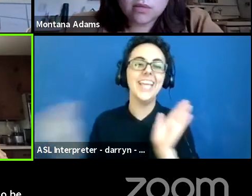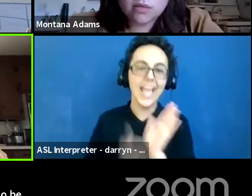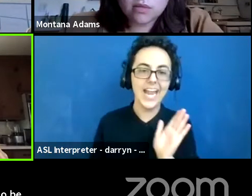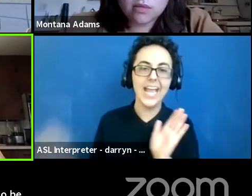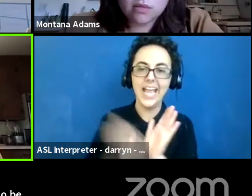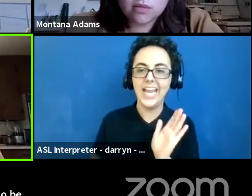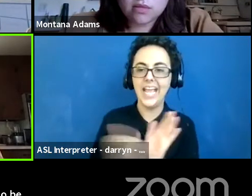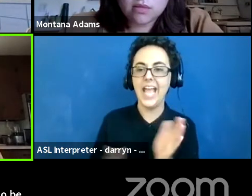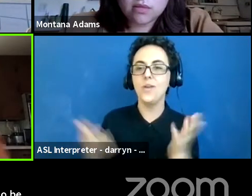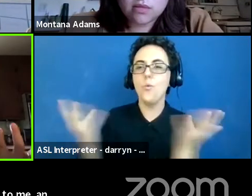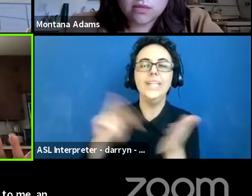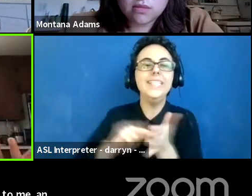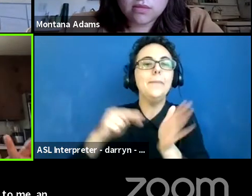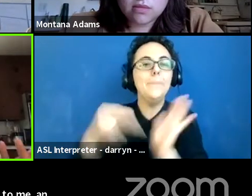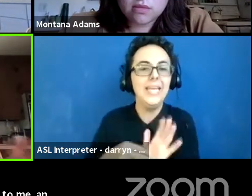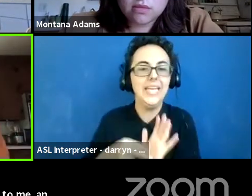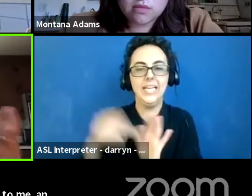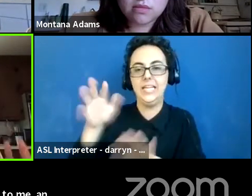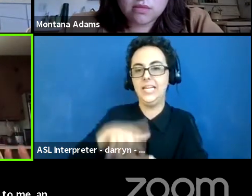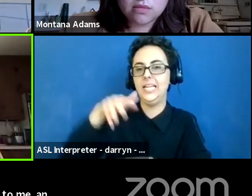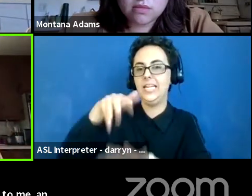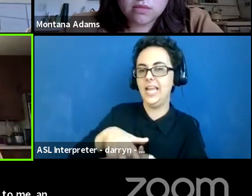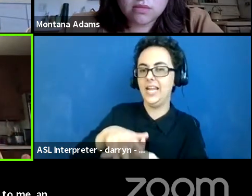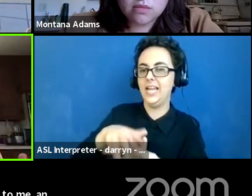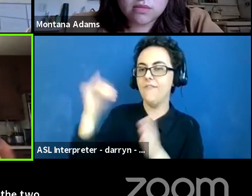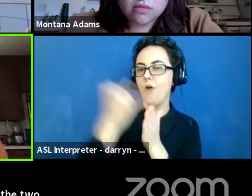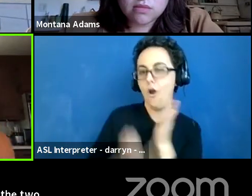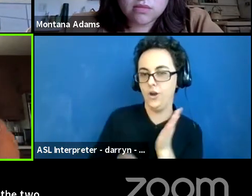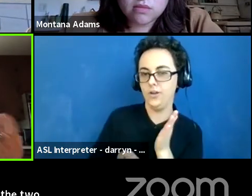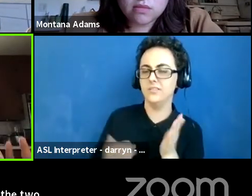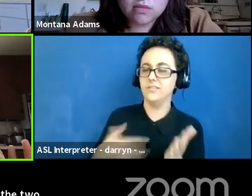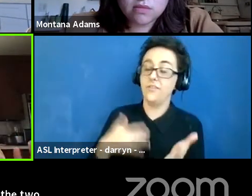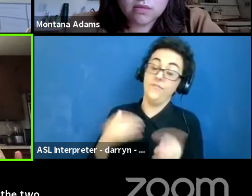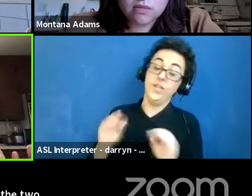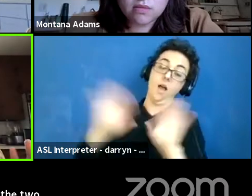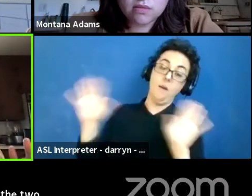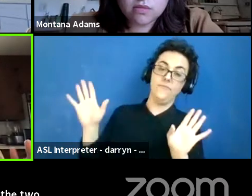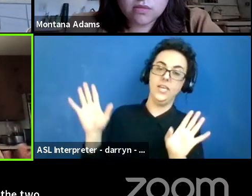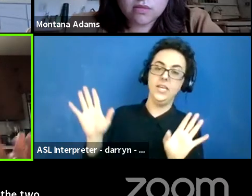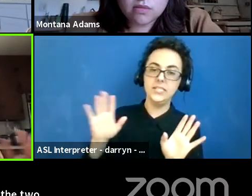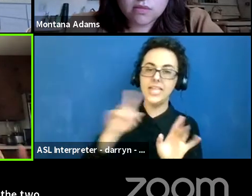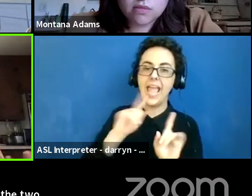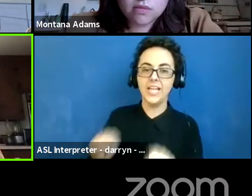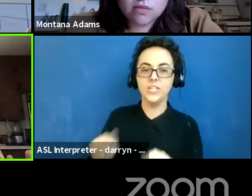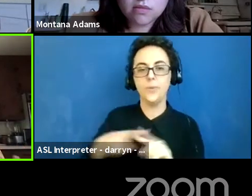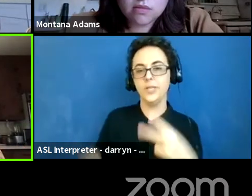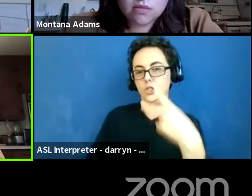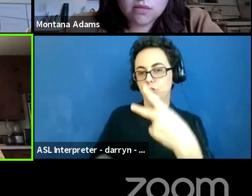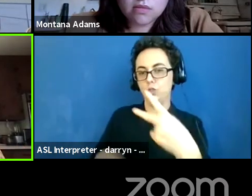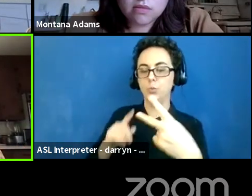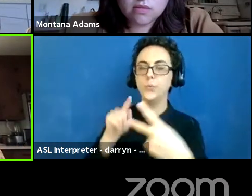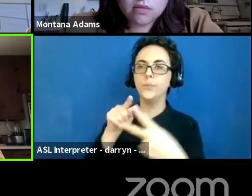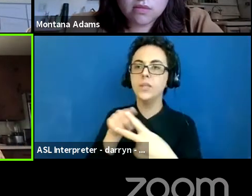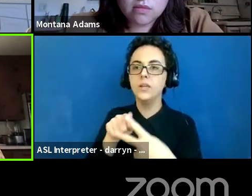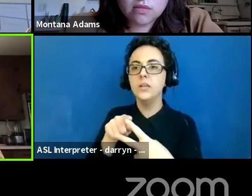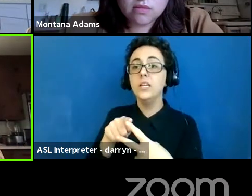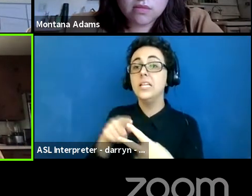answer, but there's the two options there. Is it art about Native